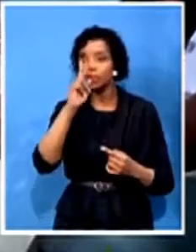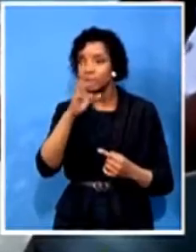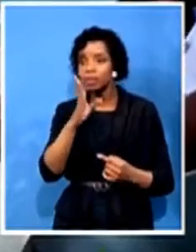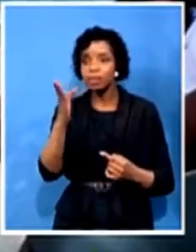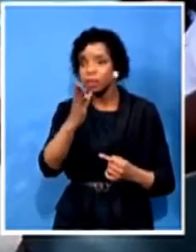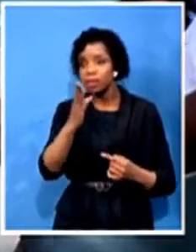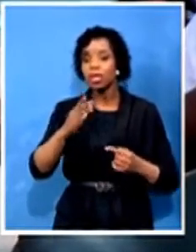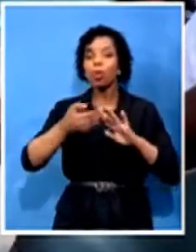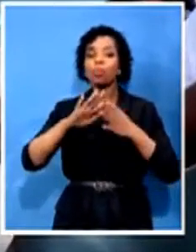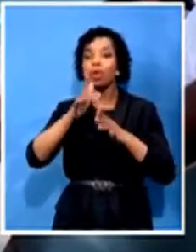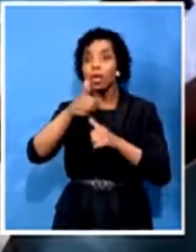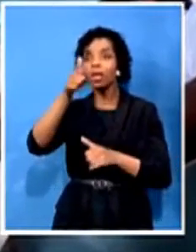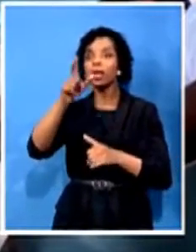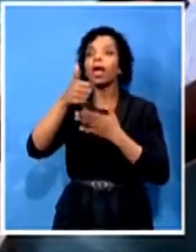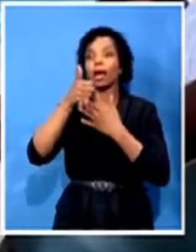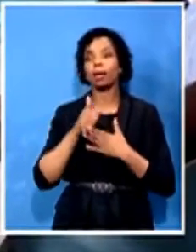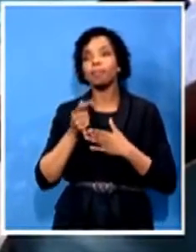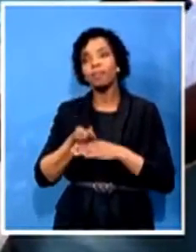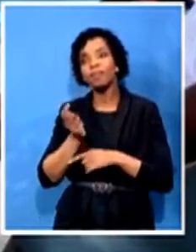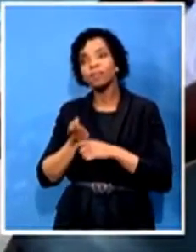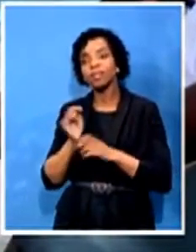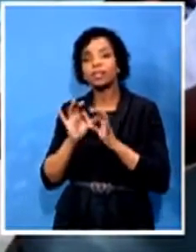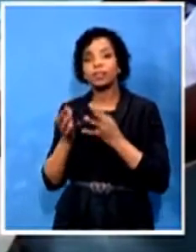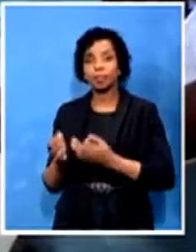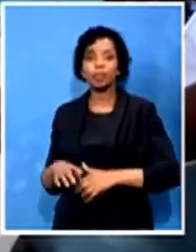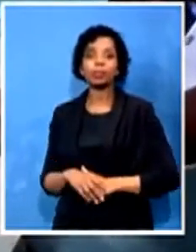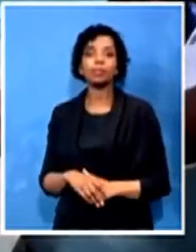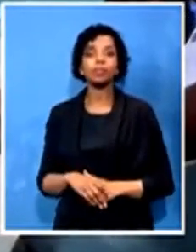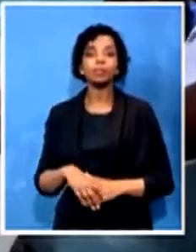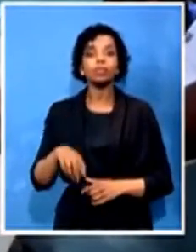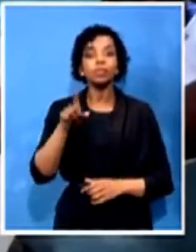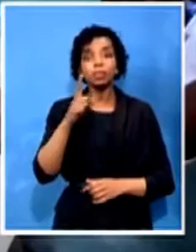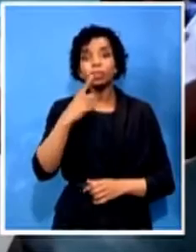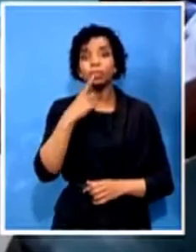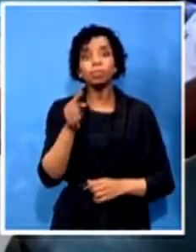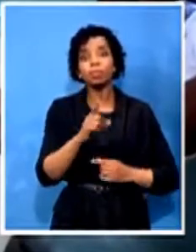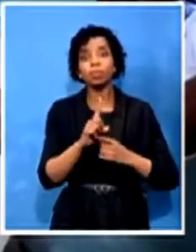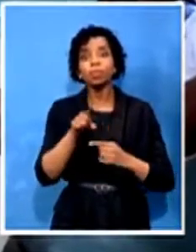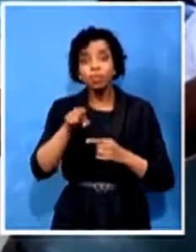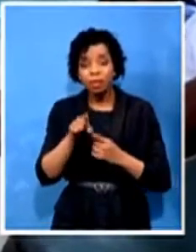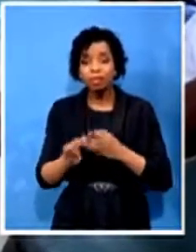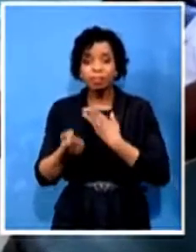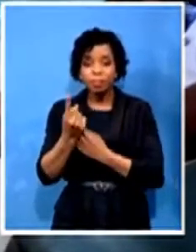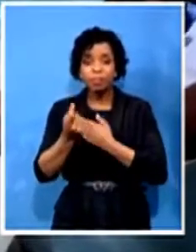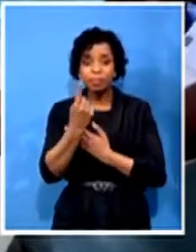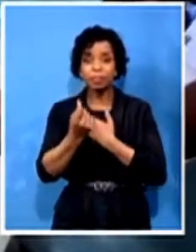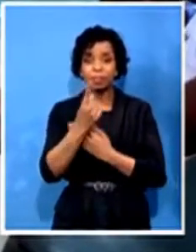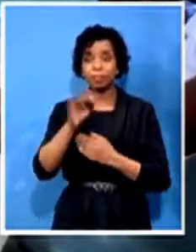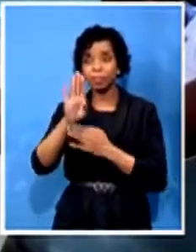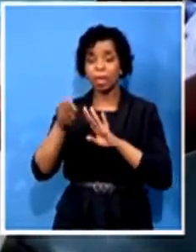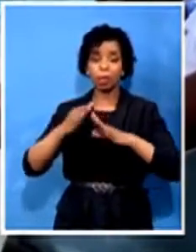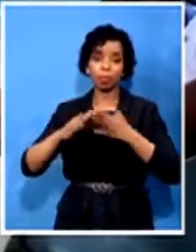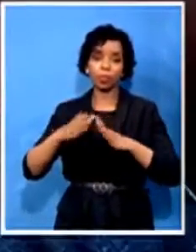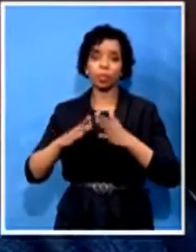whatever circumstance. Kimberly Fuseri took note of this devastating trend in her community and decided to become a peer counselor